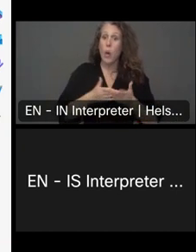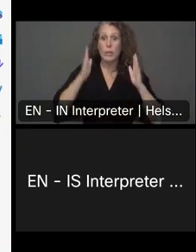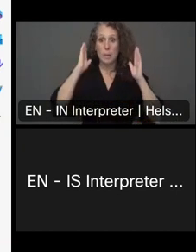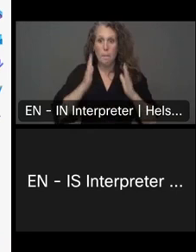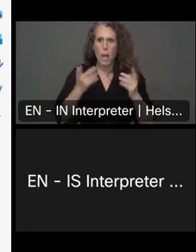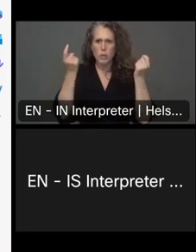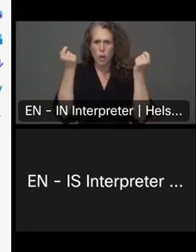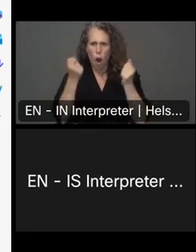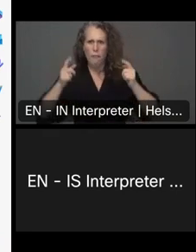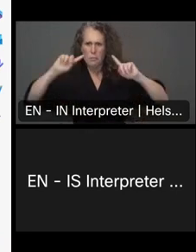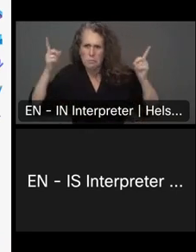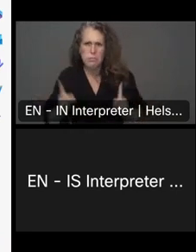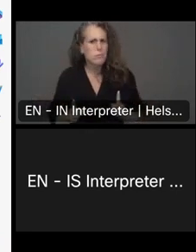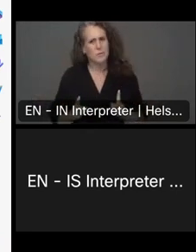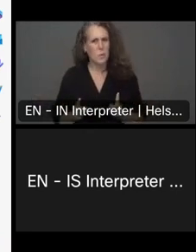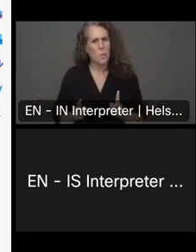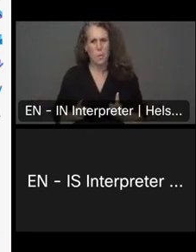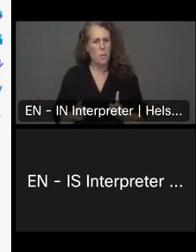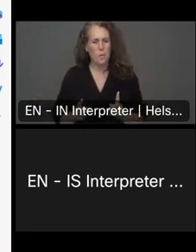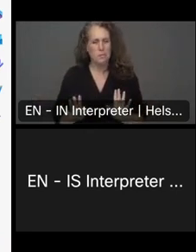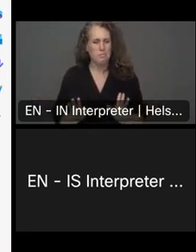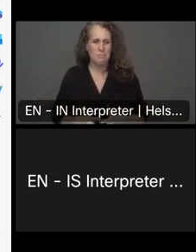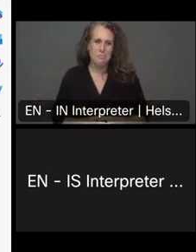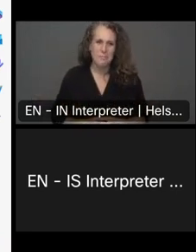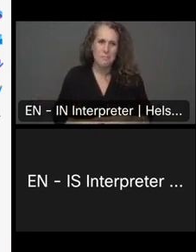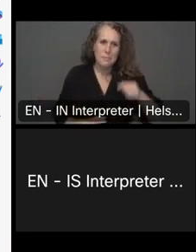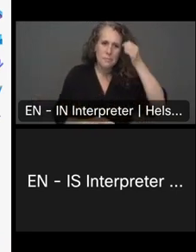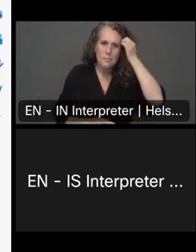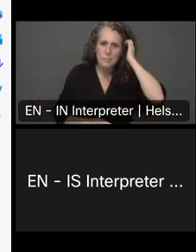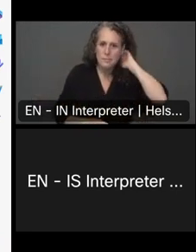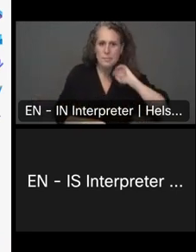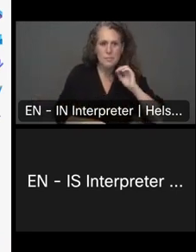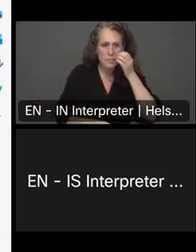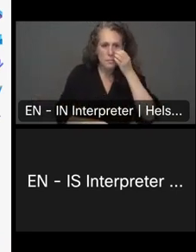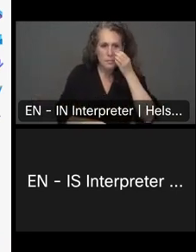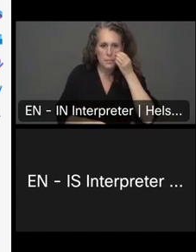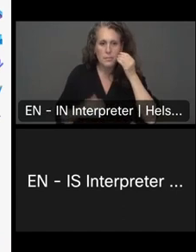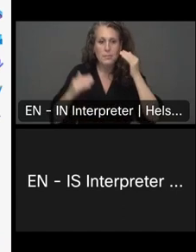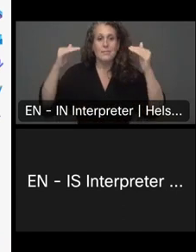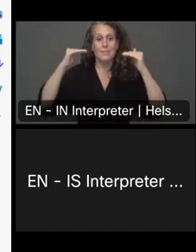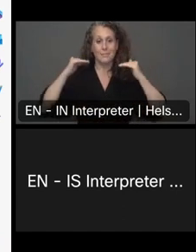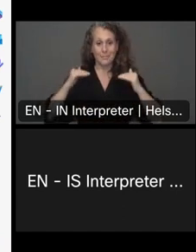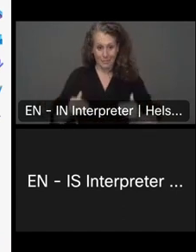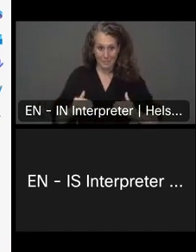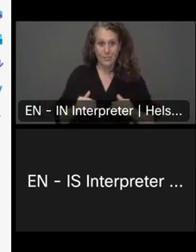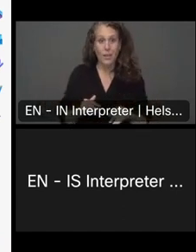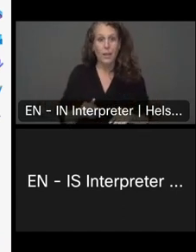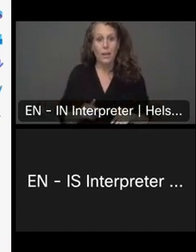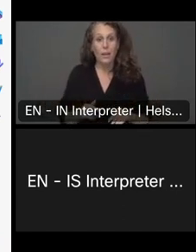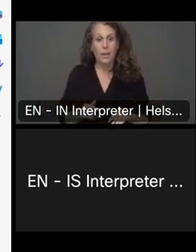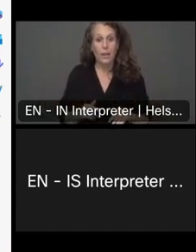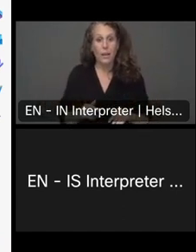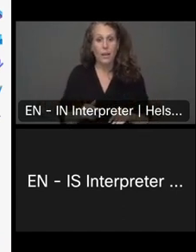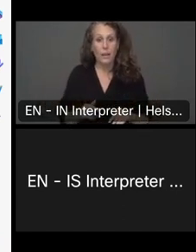is logical double negation. So I'm not talking here about negative concord, about the kinds of negations that